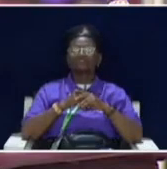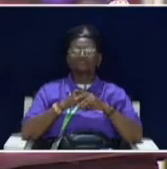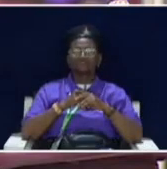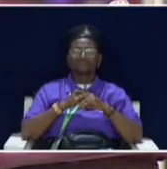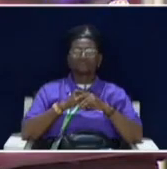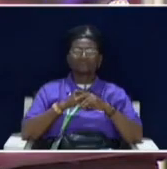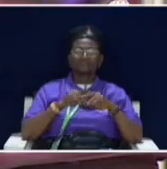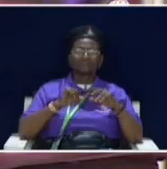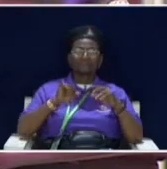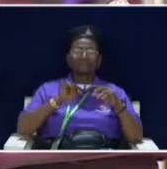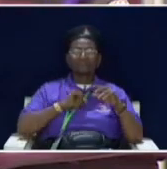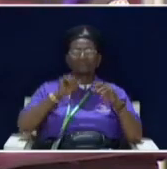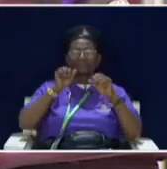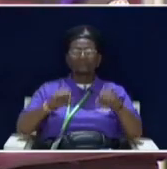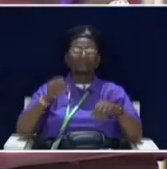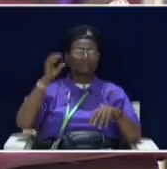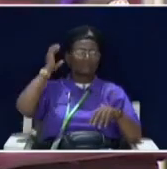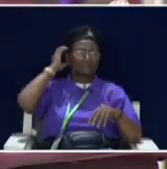I can hear somebody